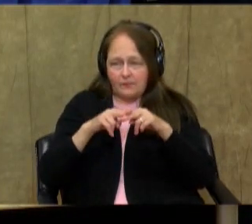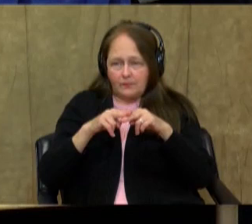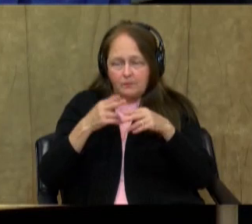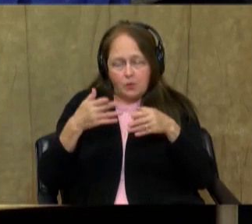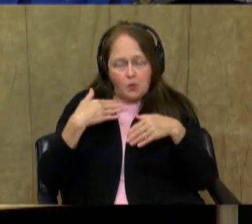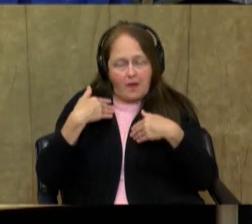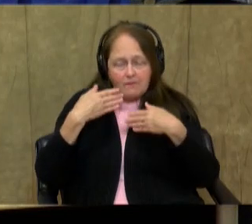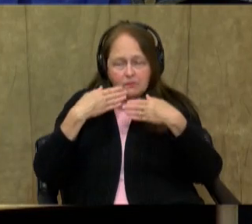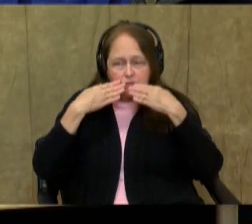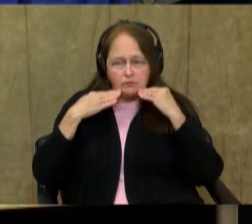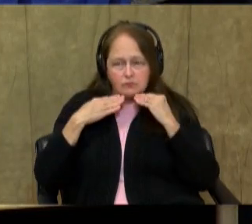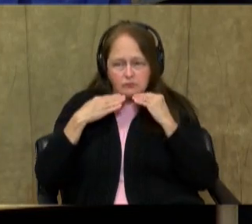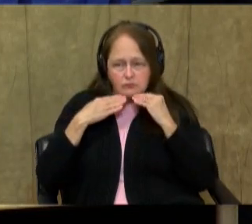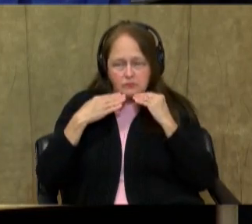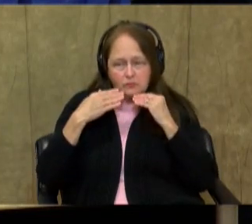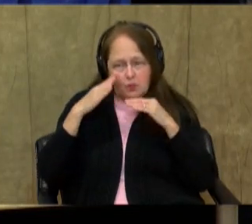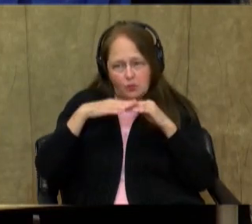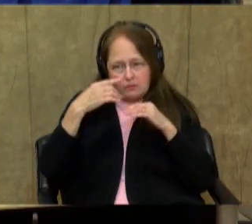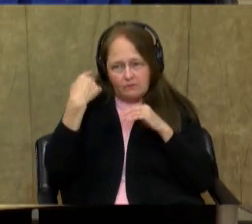have a frown on your face.